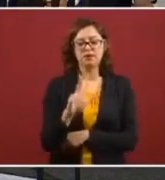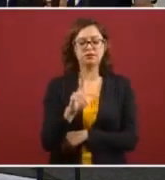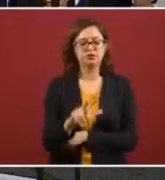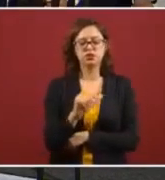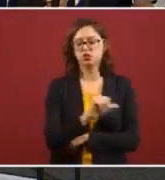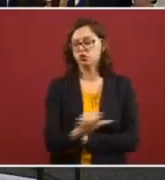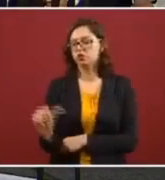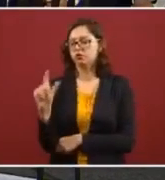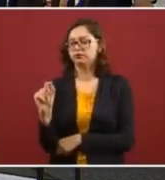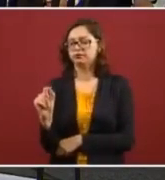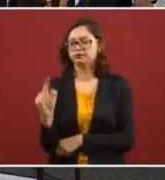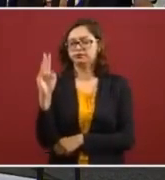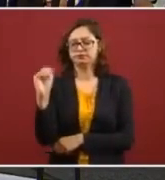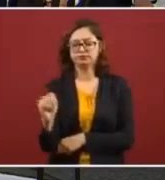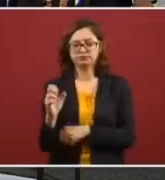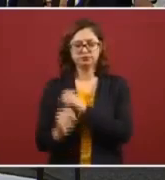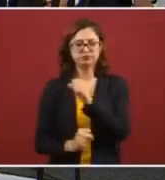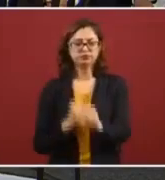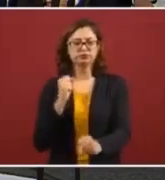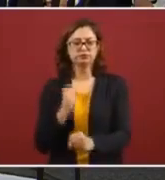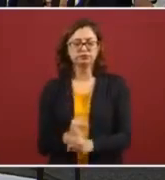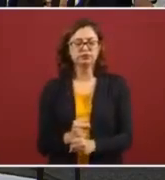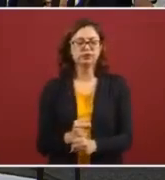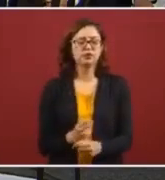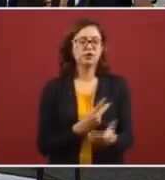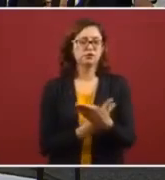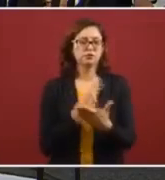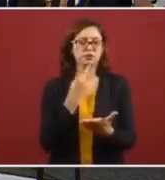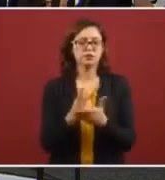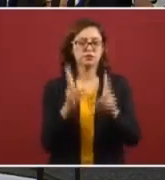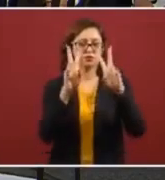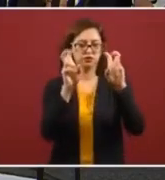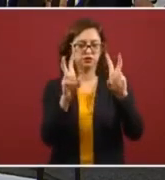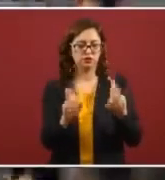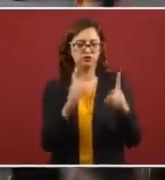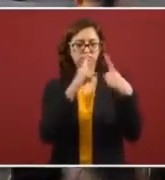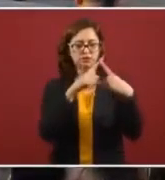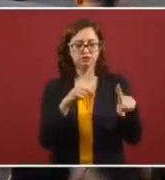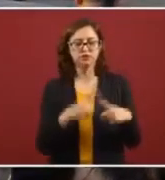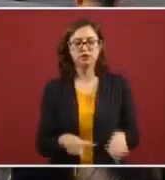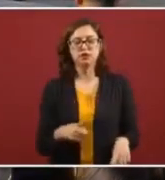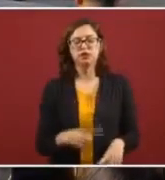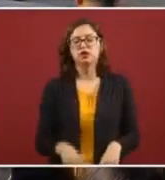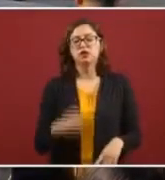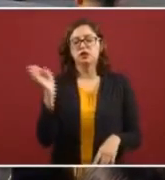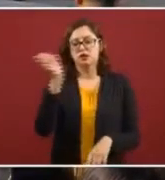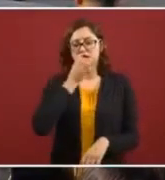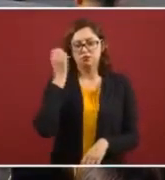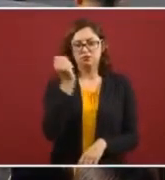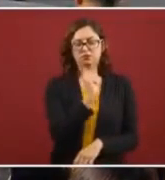So they're doing it by age groups. So here's the,